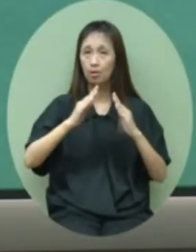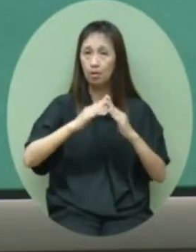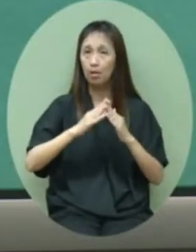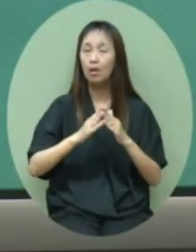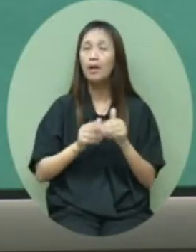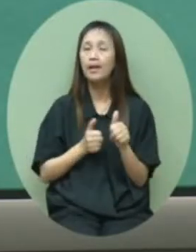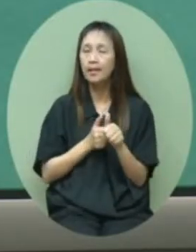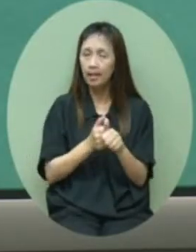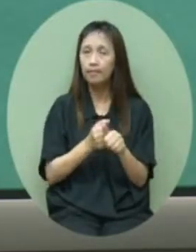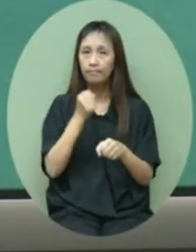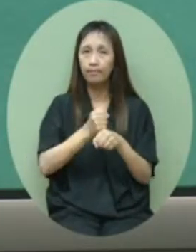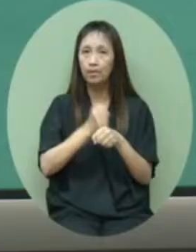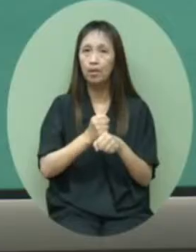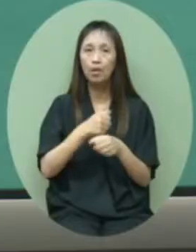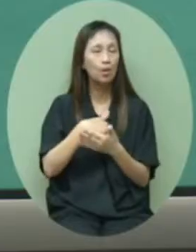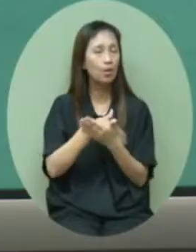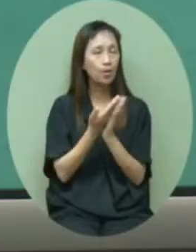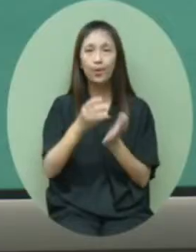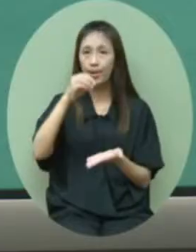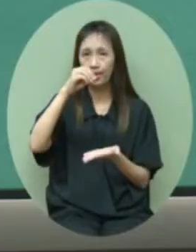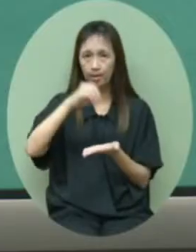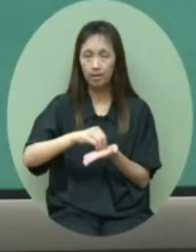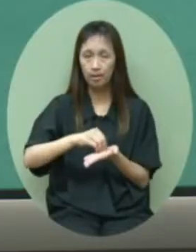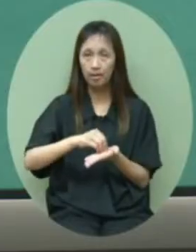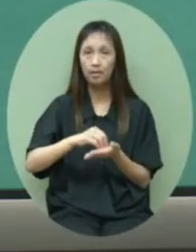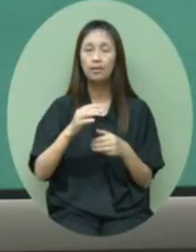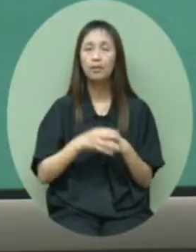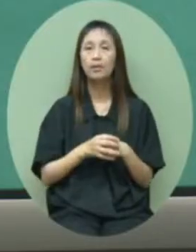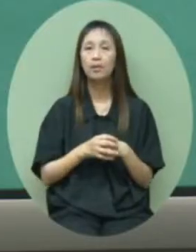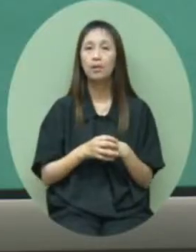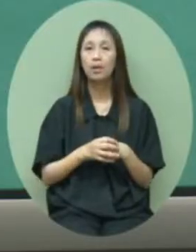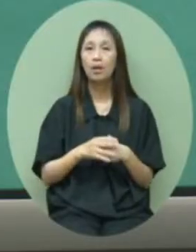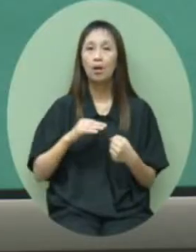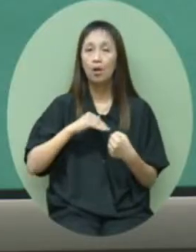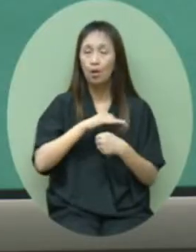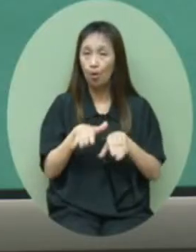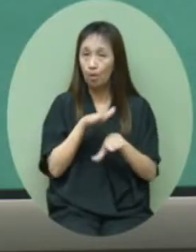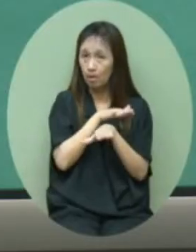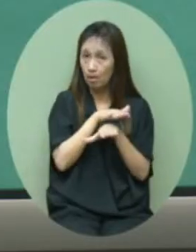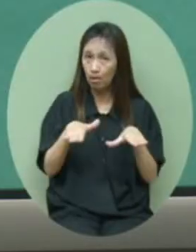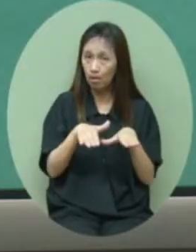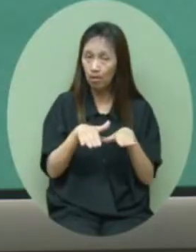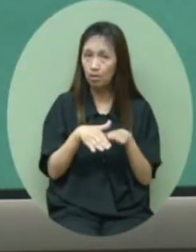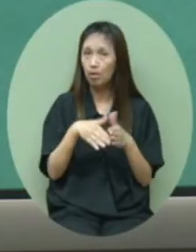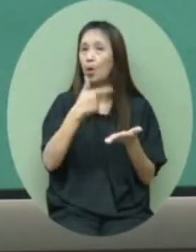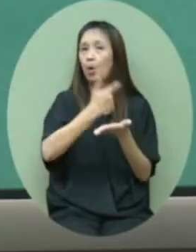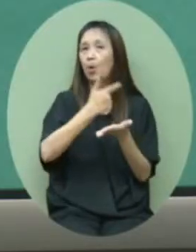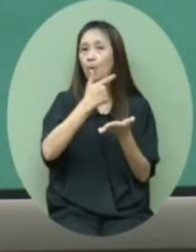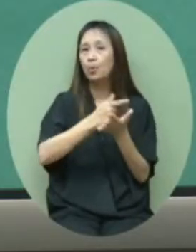the Hong Kong National Security Law. And in other words, officers of the FEHD